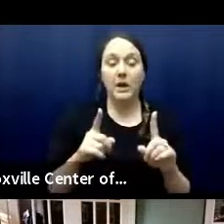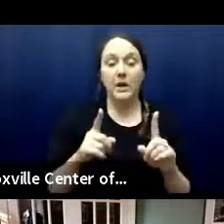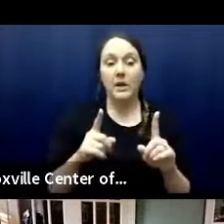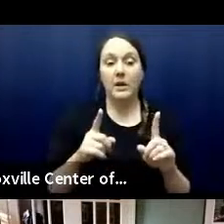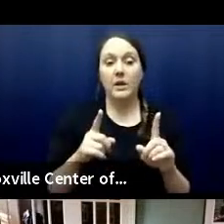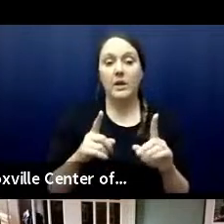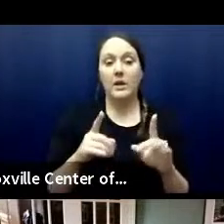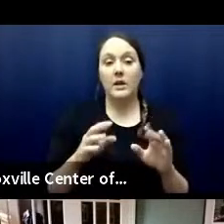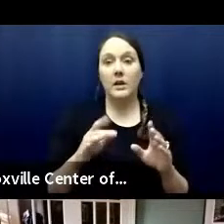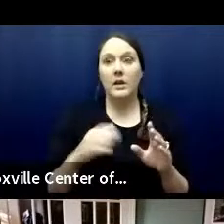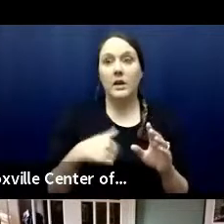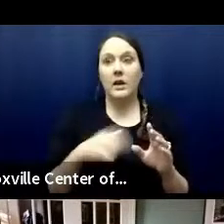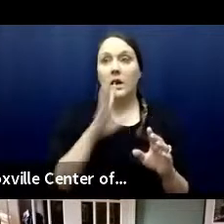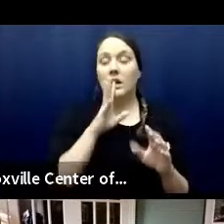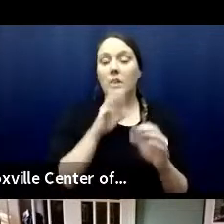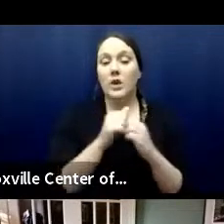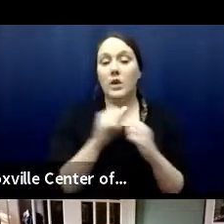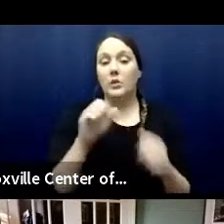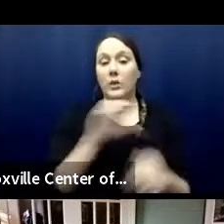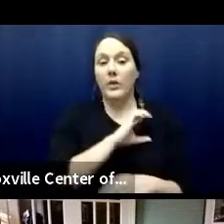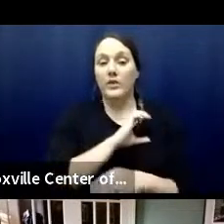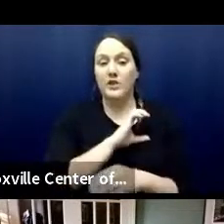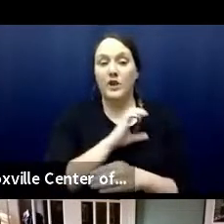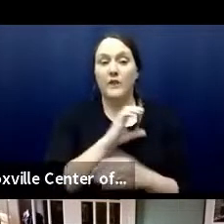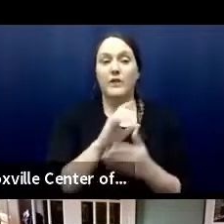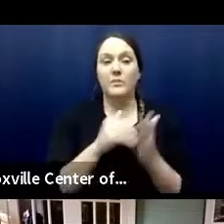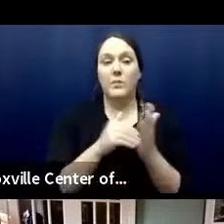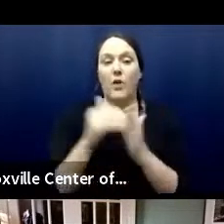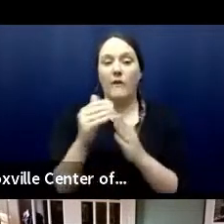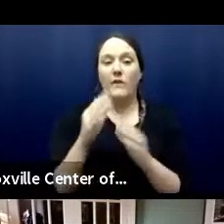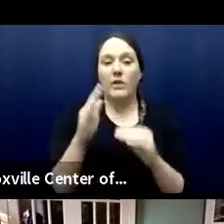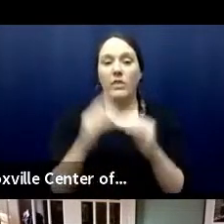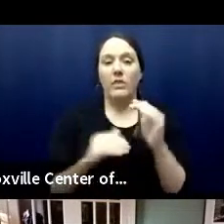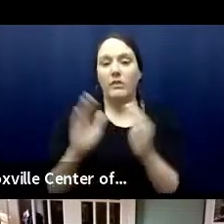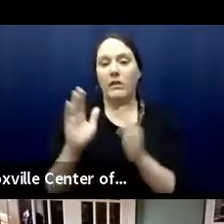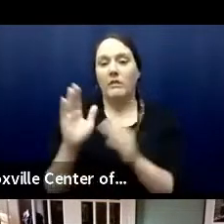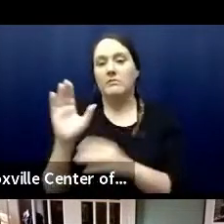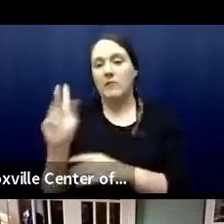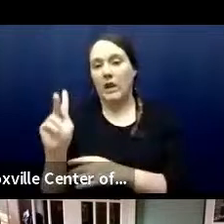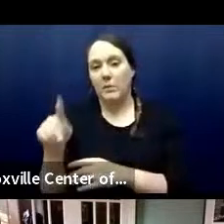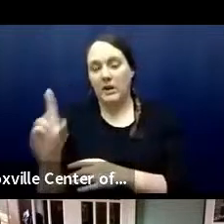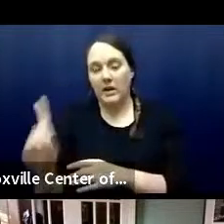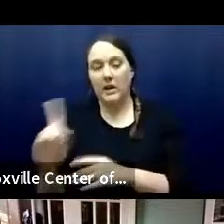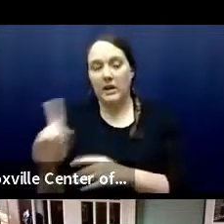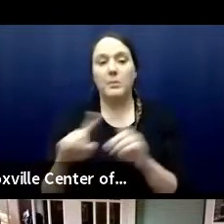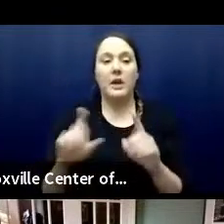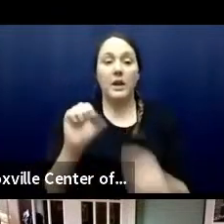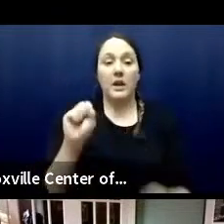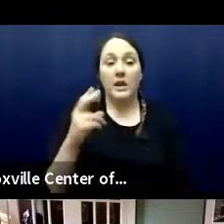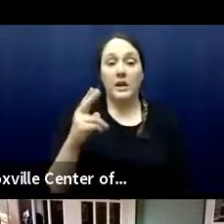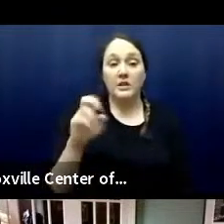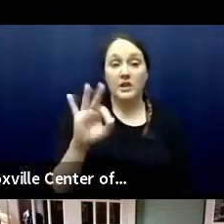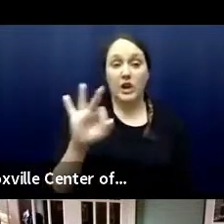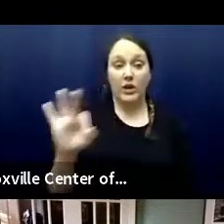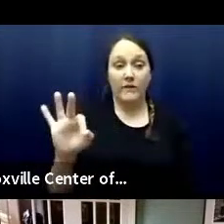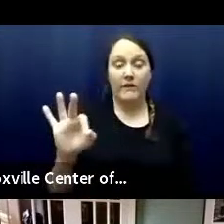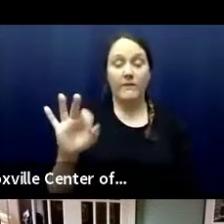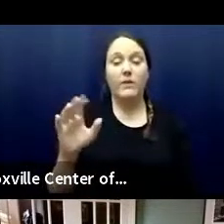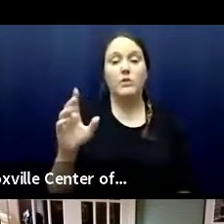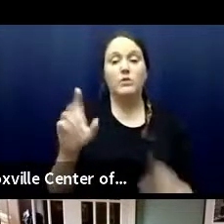not I talk to the sheriff much more regularly than I do KPD. I would also like to point out that the sheriff is actually